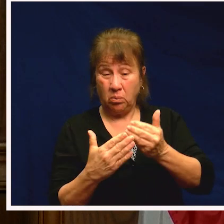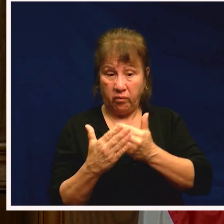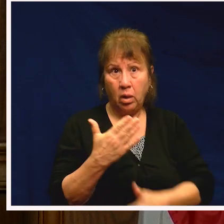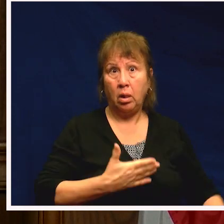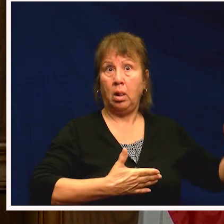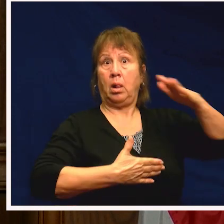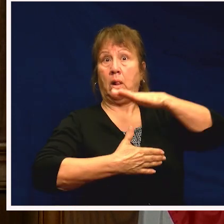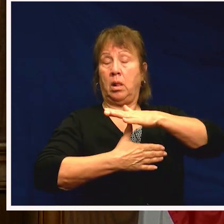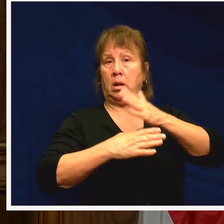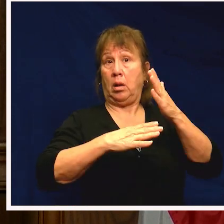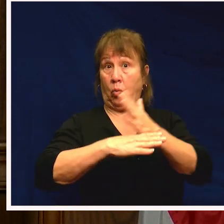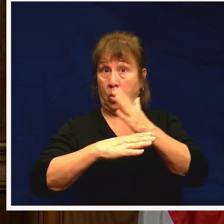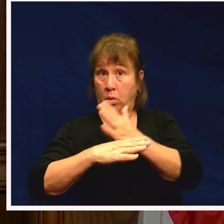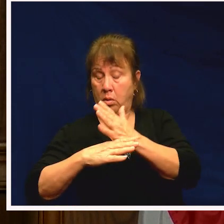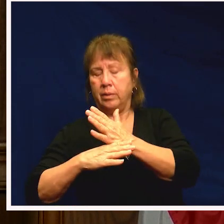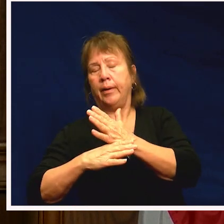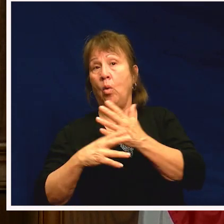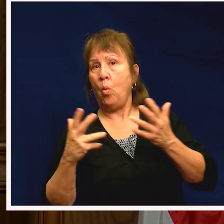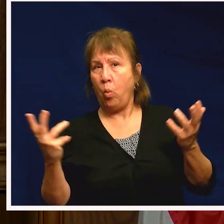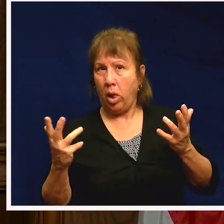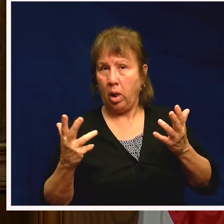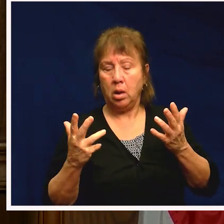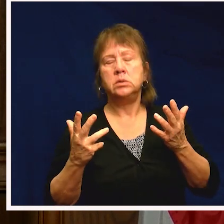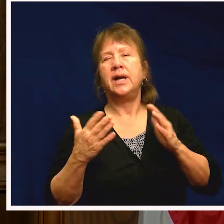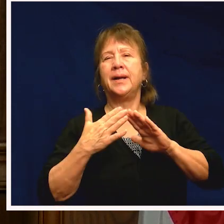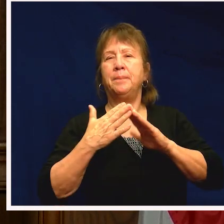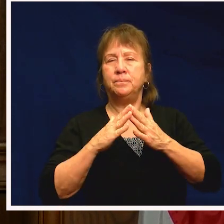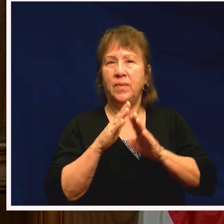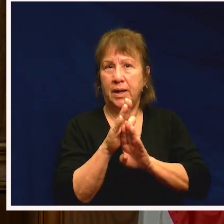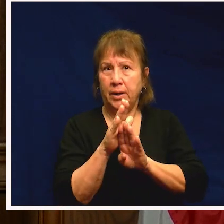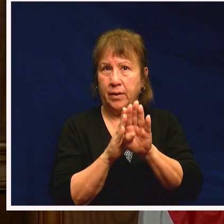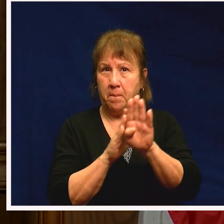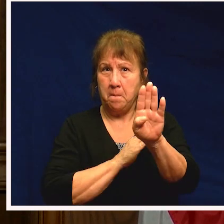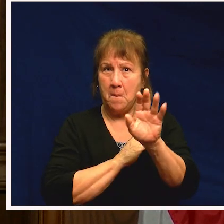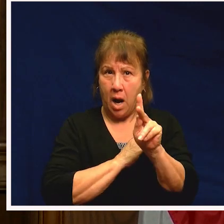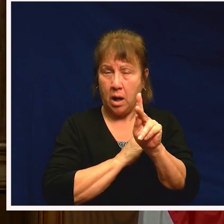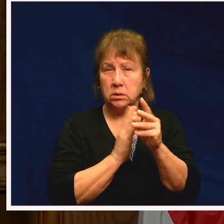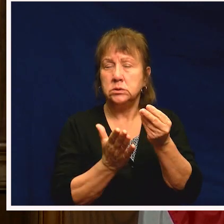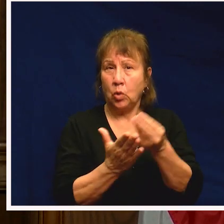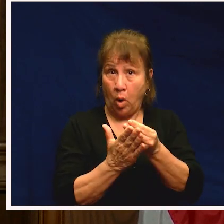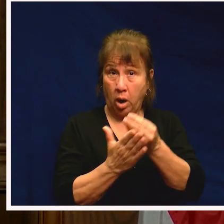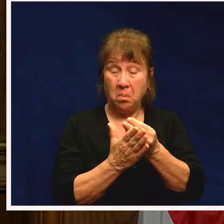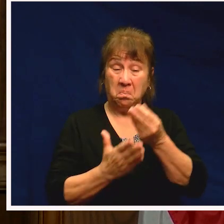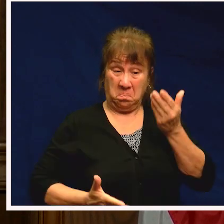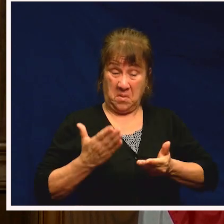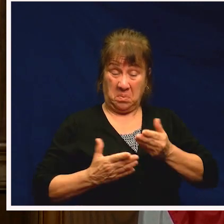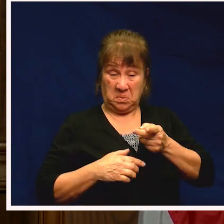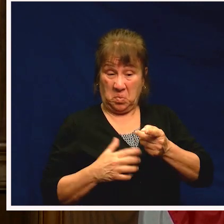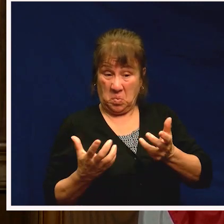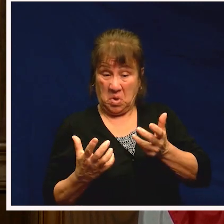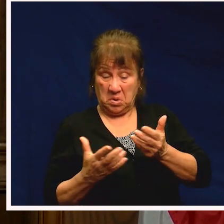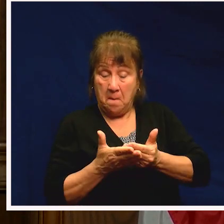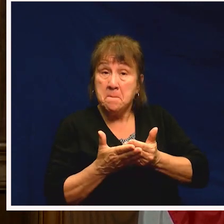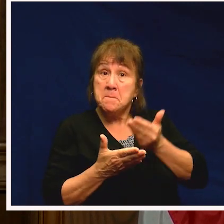of the list for repairs, like through the community development block grants. That can take years. So an applicant may want to purchase the unit in